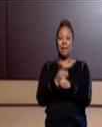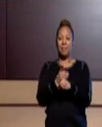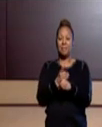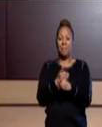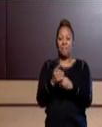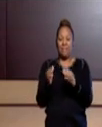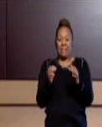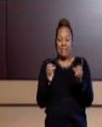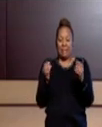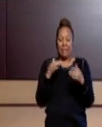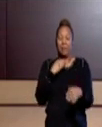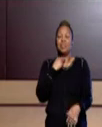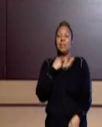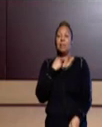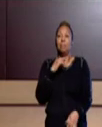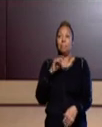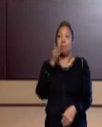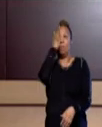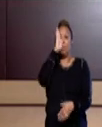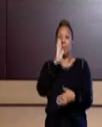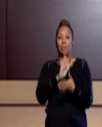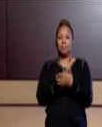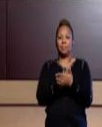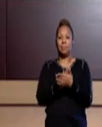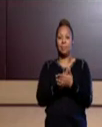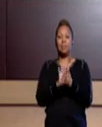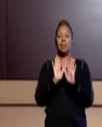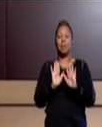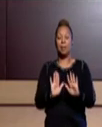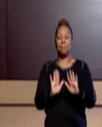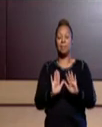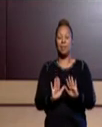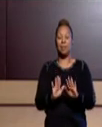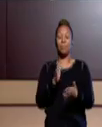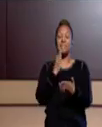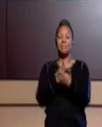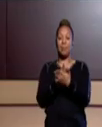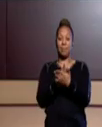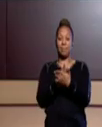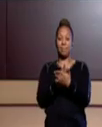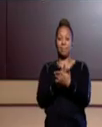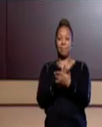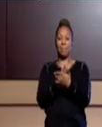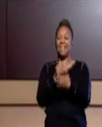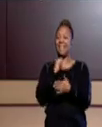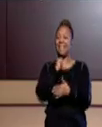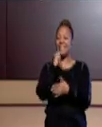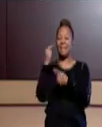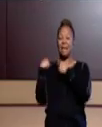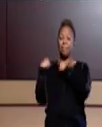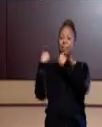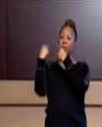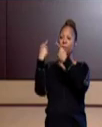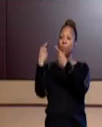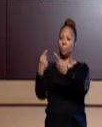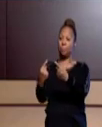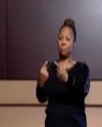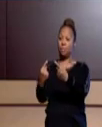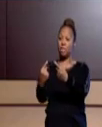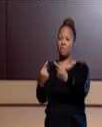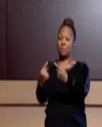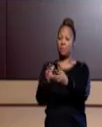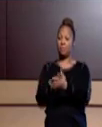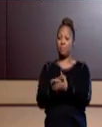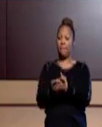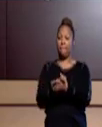tingle in their throat, they're like, oh God, calm down, stop. He did not bring you this